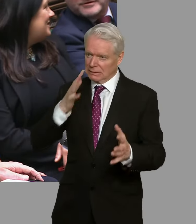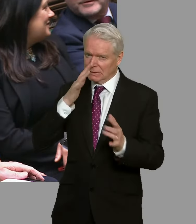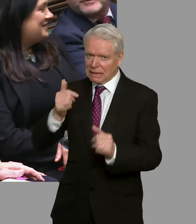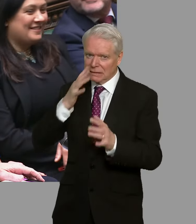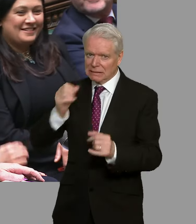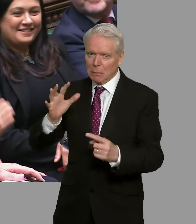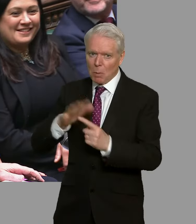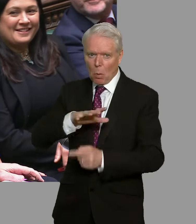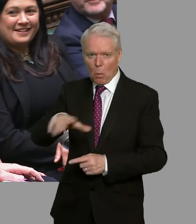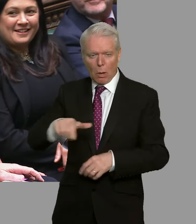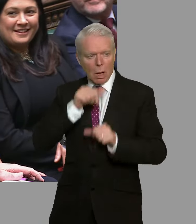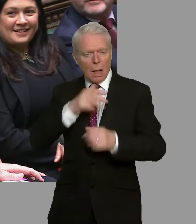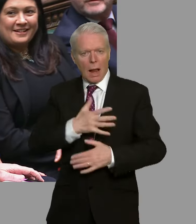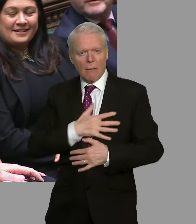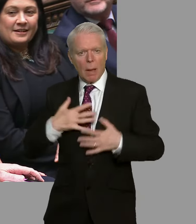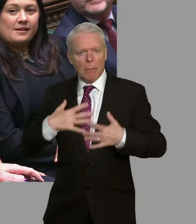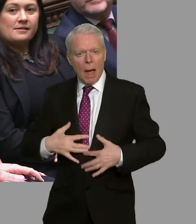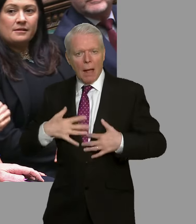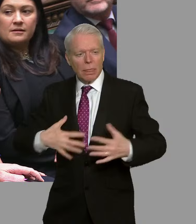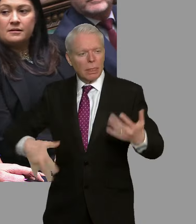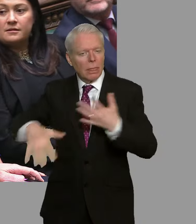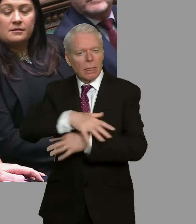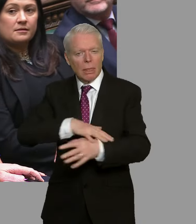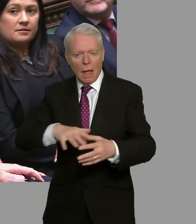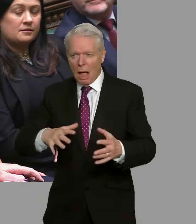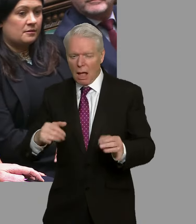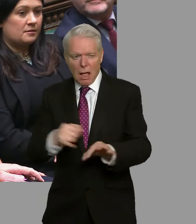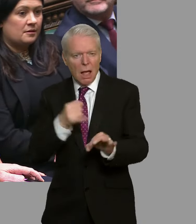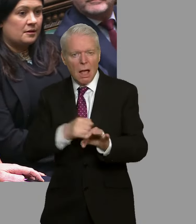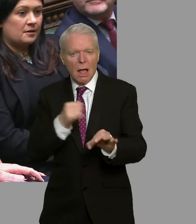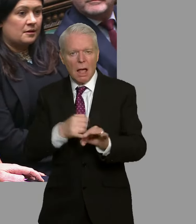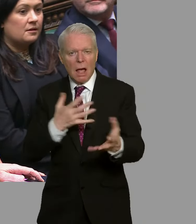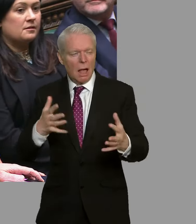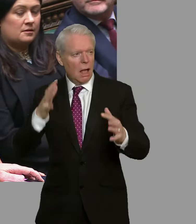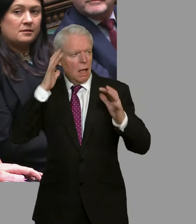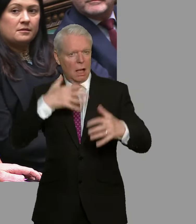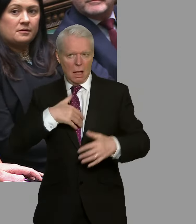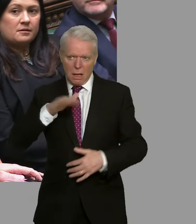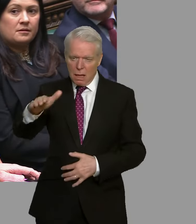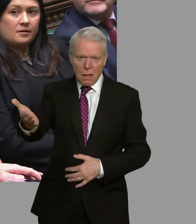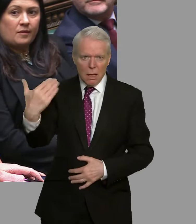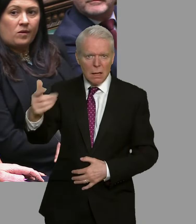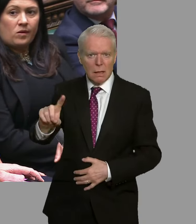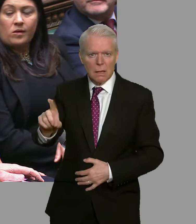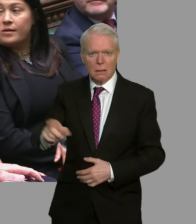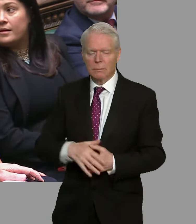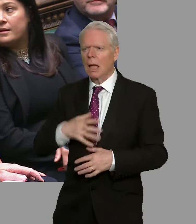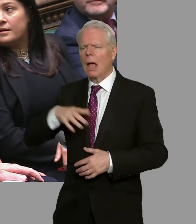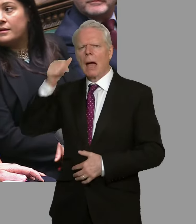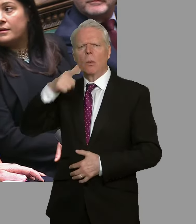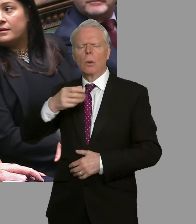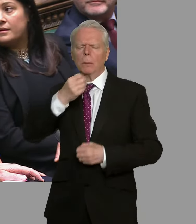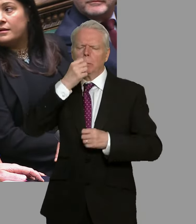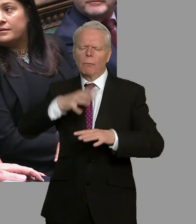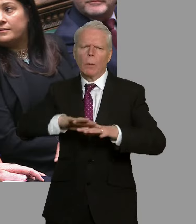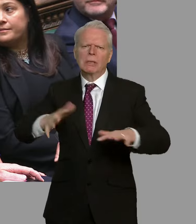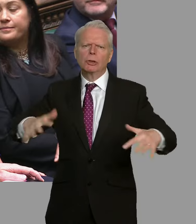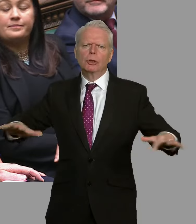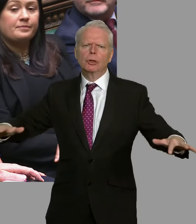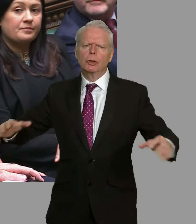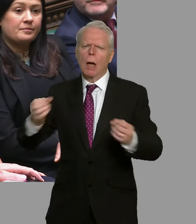we're modernising outdated bathing water regulations, including more regular monitoring sites to reflect local demand. And after years